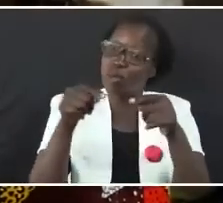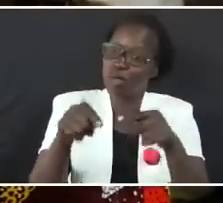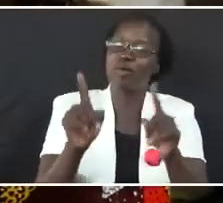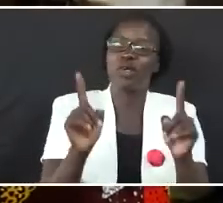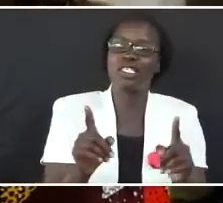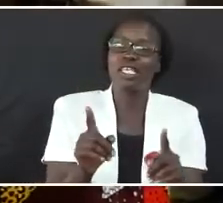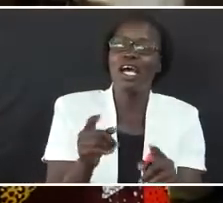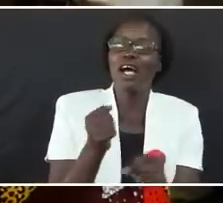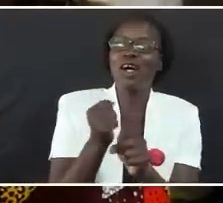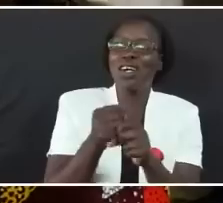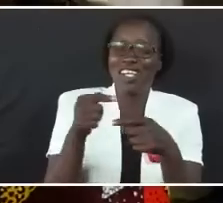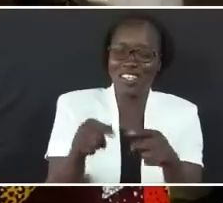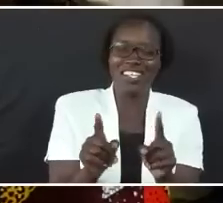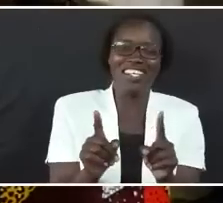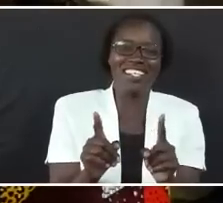yours. Deal with it.